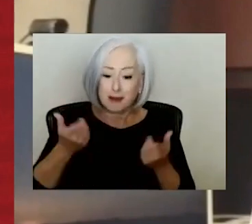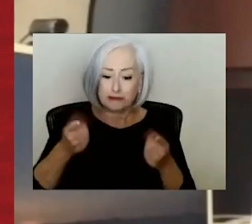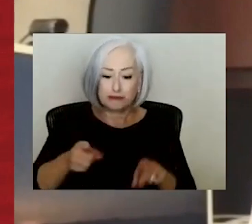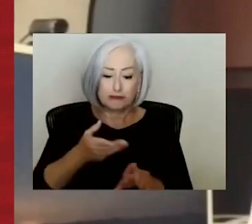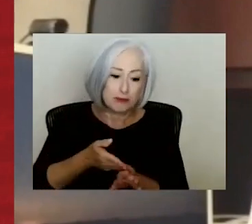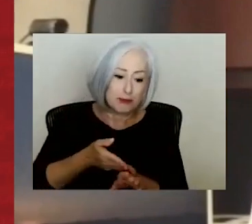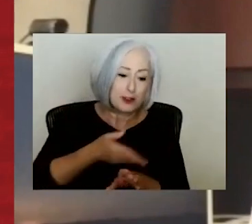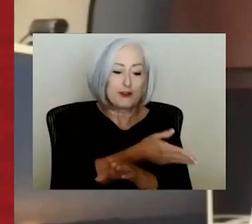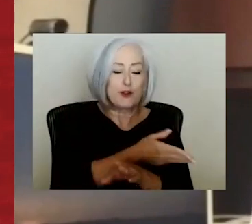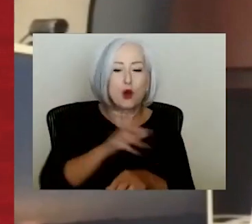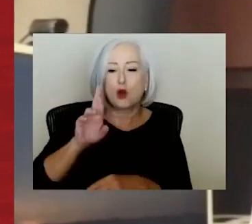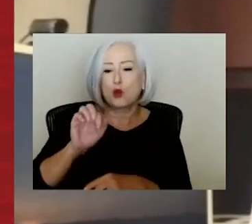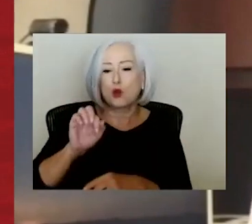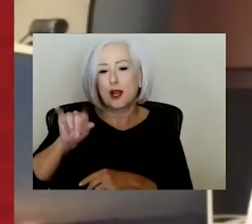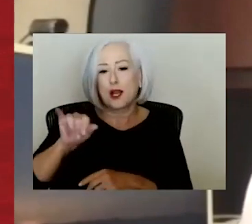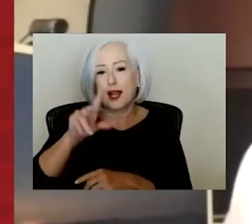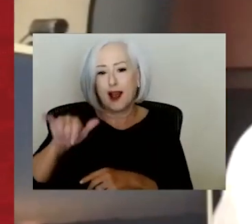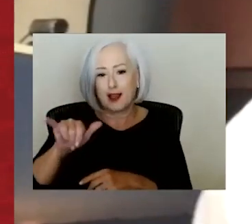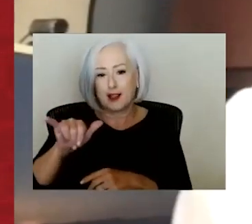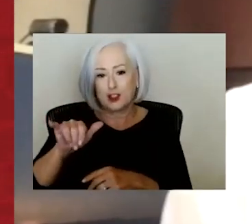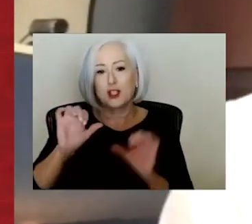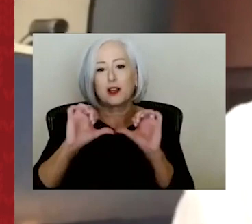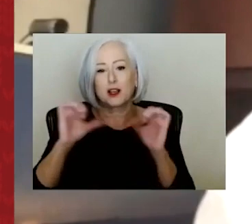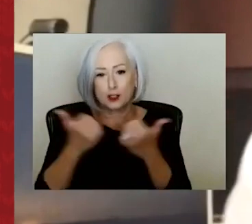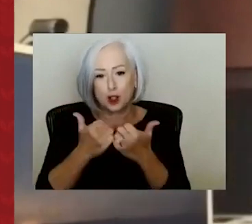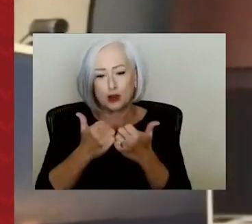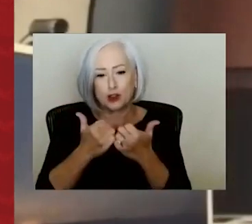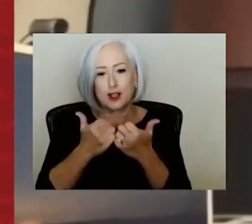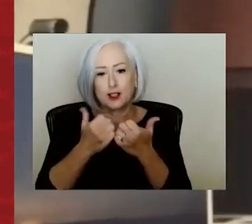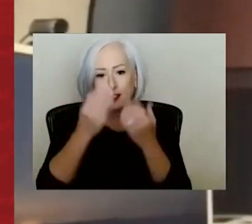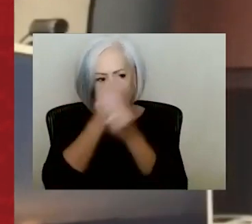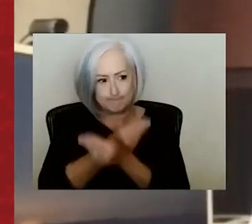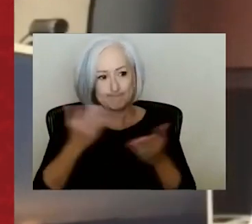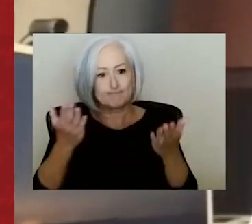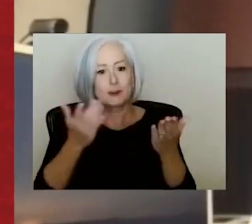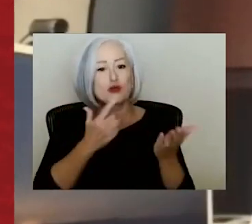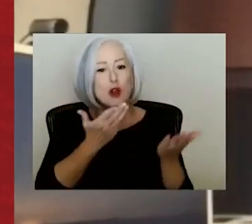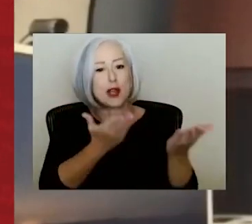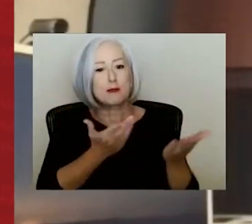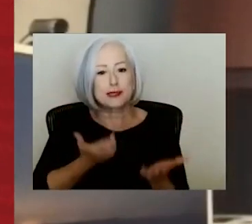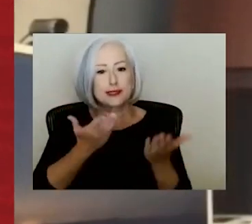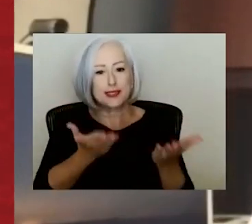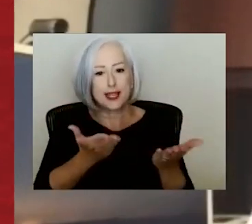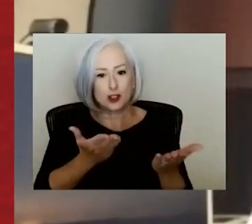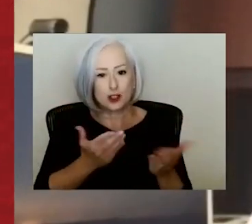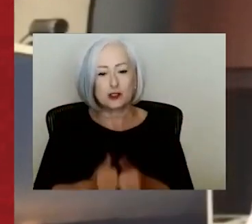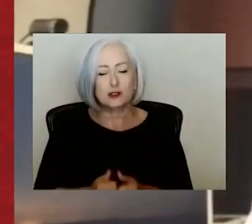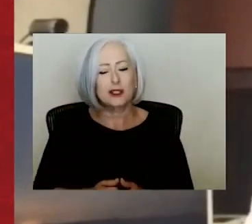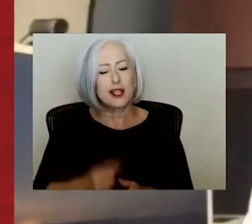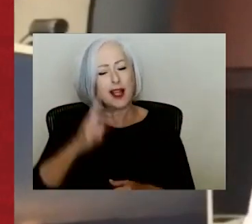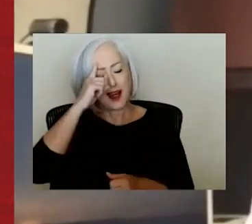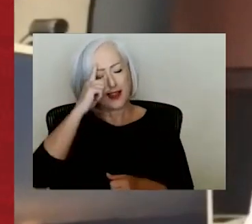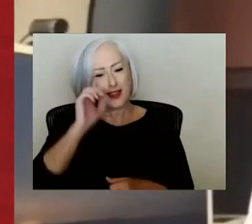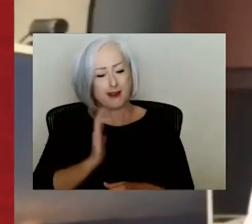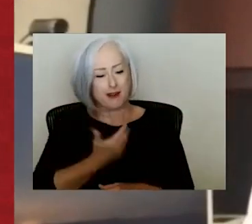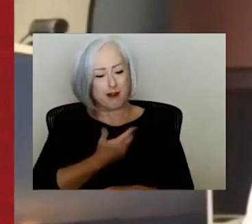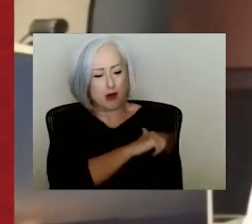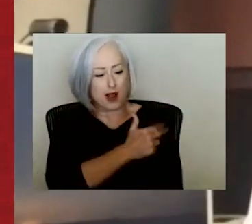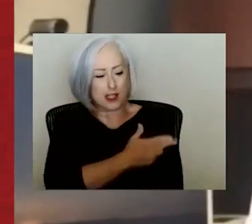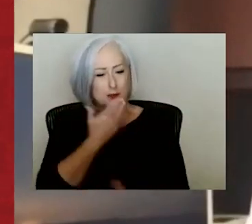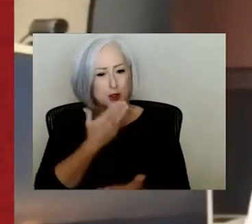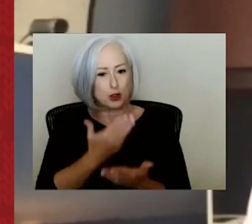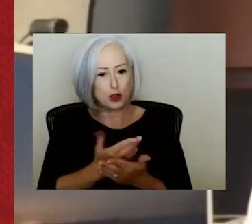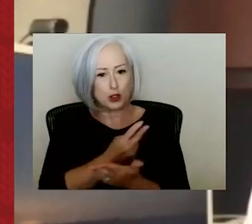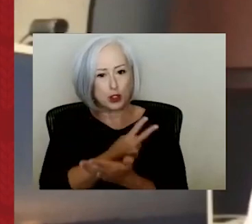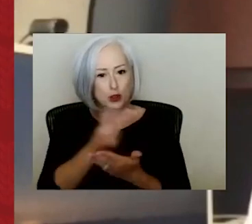those conservation methods in place. So currently, I think we are good for next 2 to 3 weeks. If we don't get any further